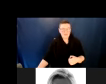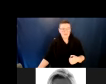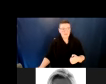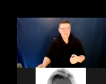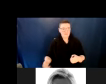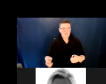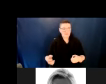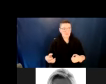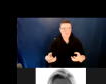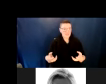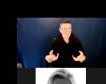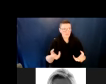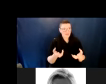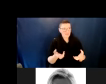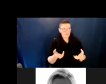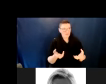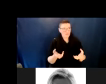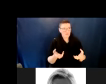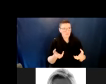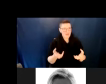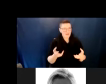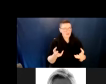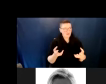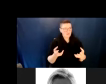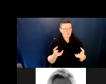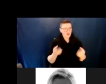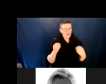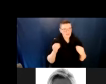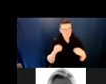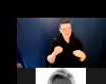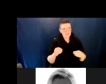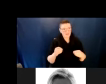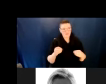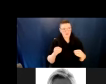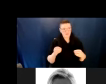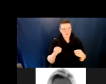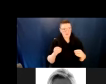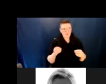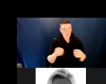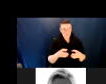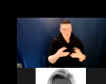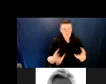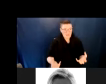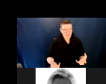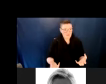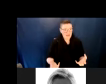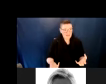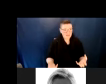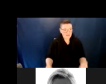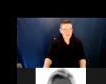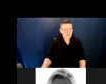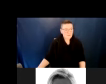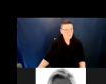And it's a way to make cognitive sense of what is incredibly